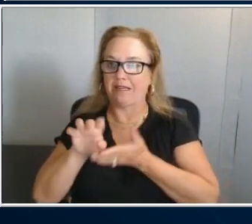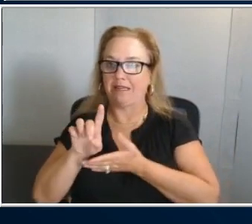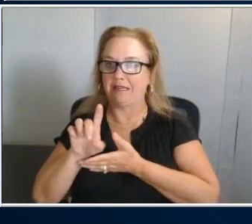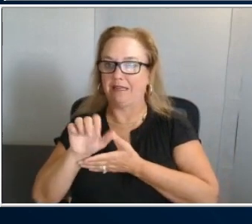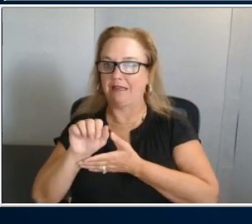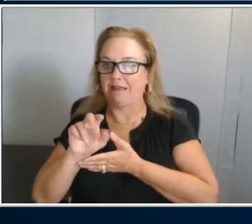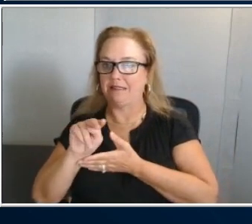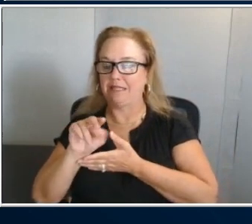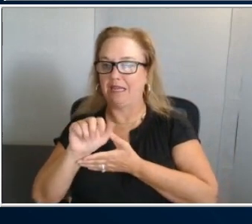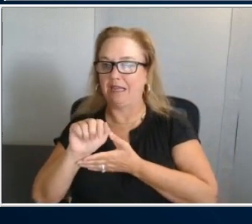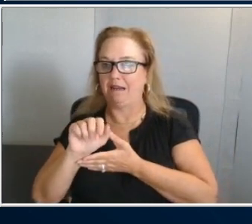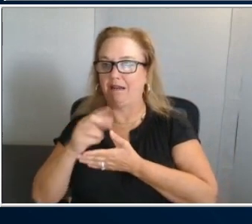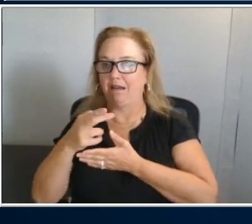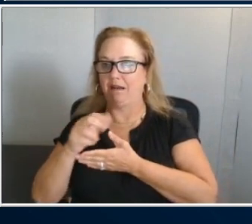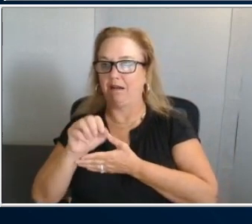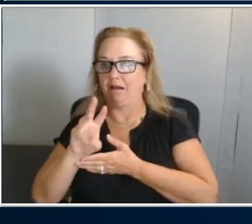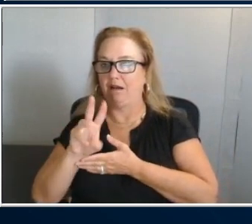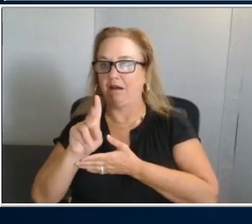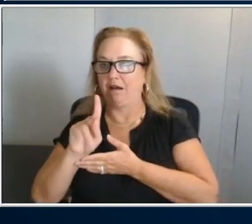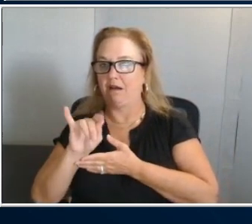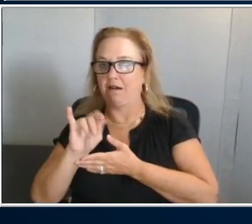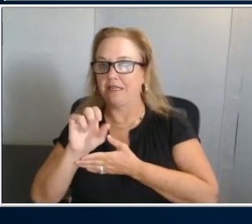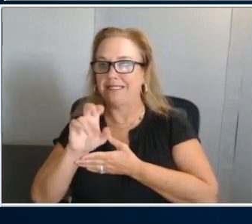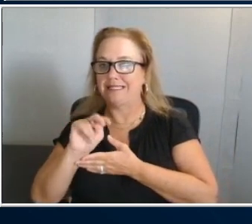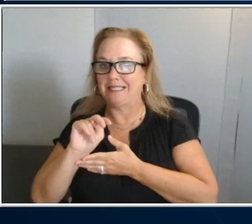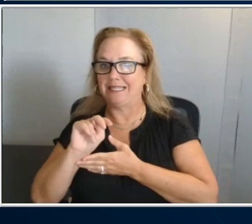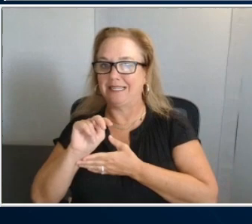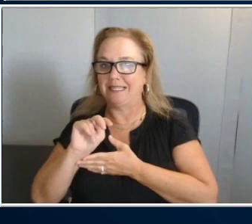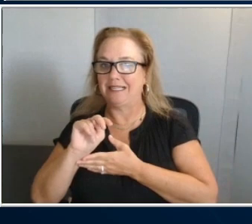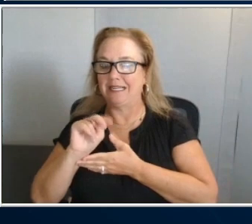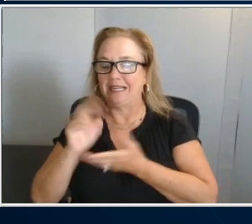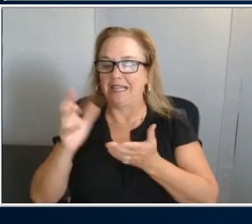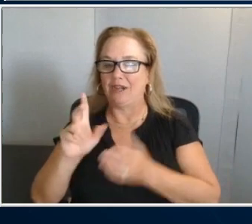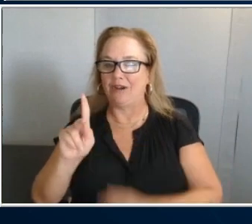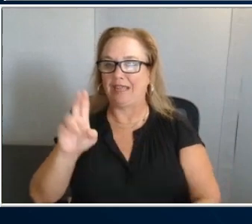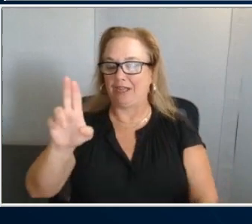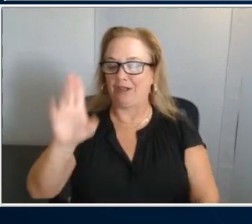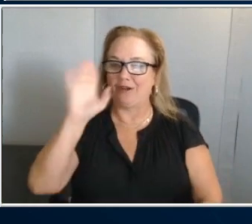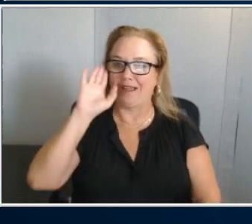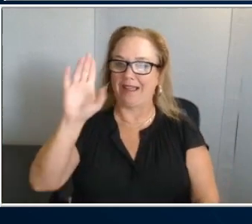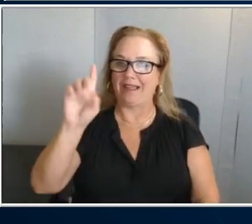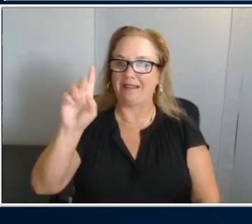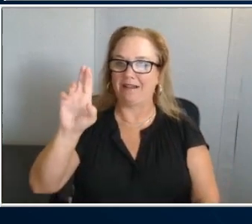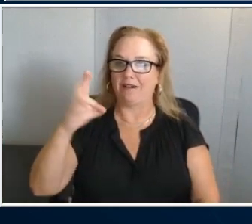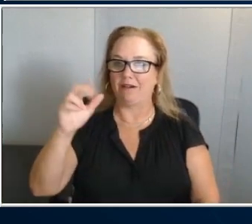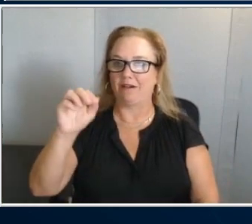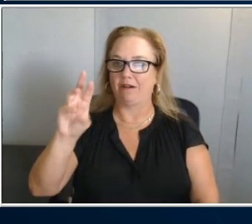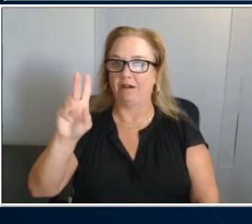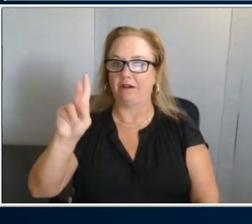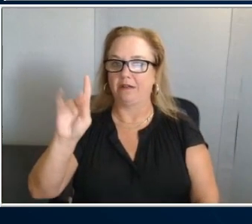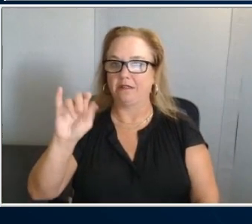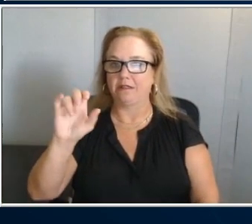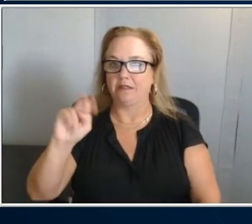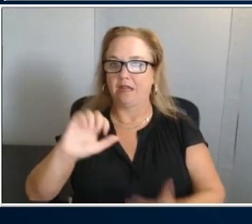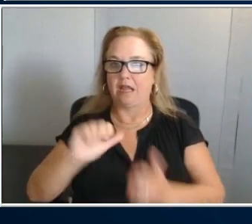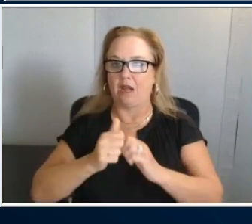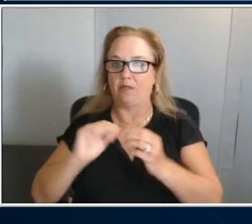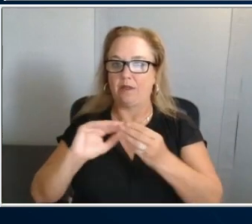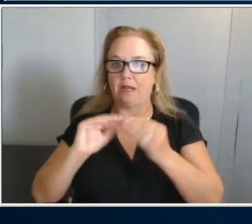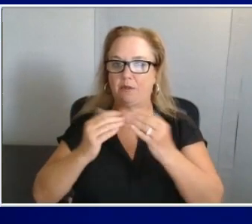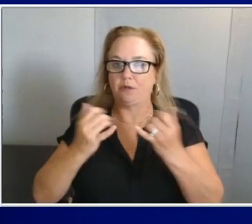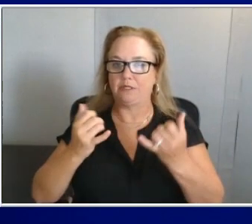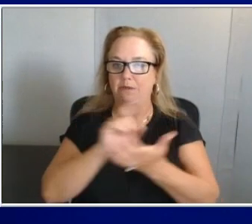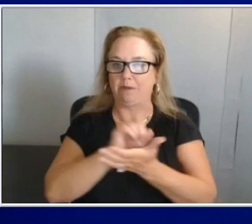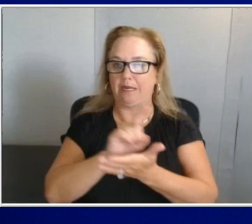Medical Director of Infection, Prevention, and Control here at the health system. Hi, Dr. Hawkinson. Hi. How are the new COVID numbers looking? You know, we've been